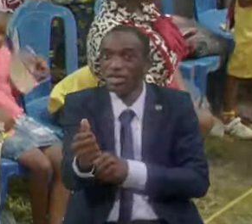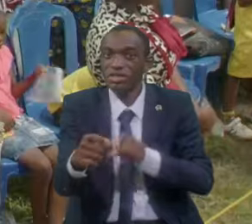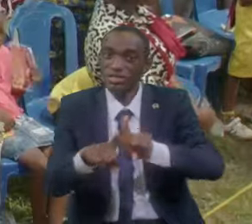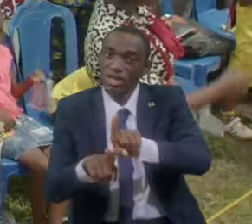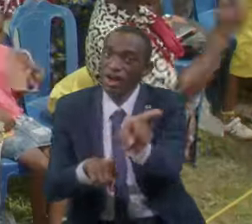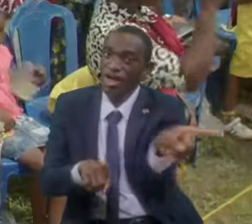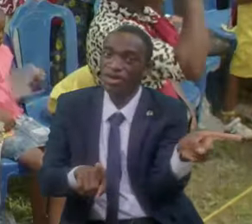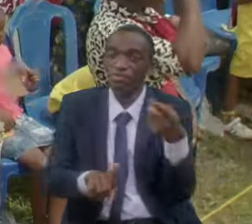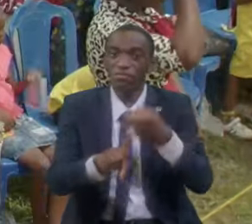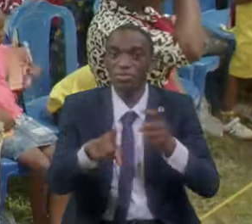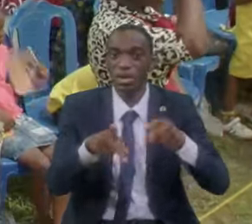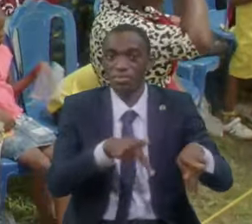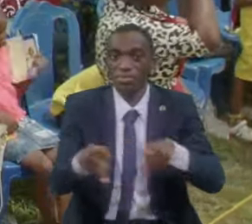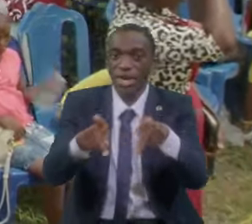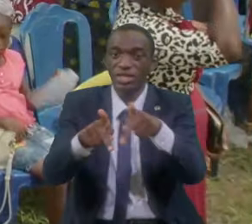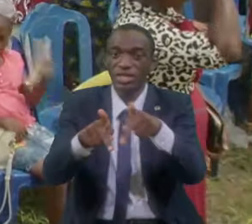to follow.